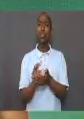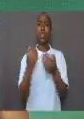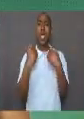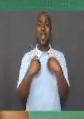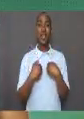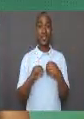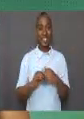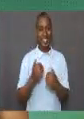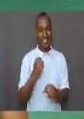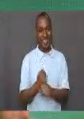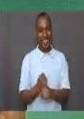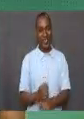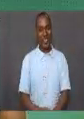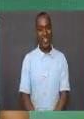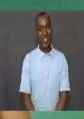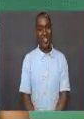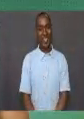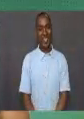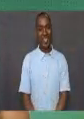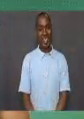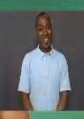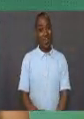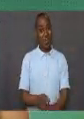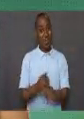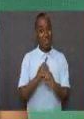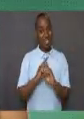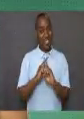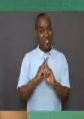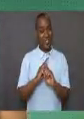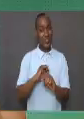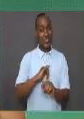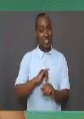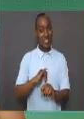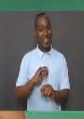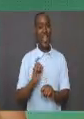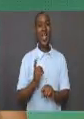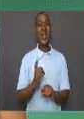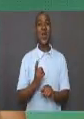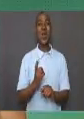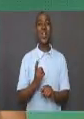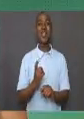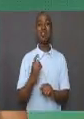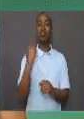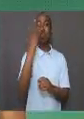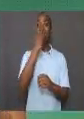How did you do? If you got them all correct, great work.